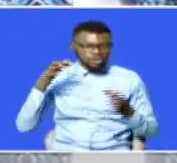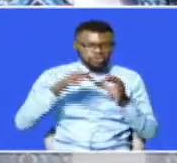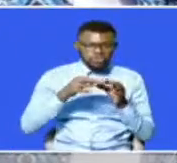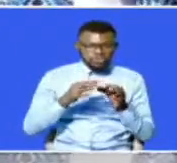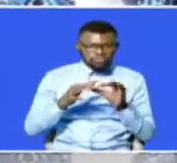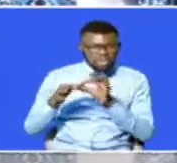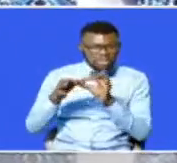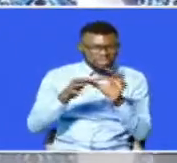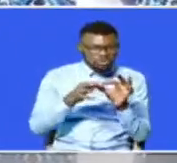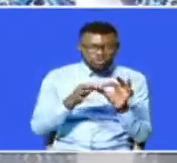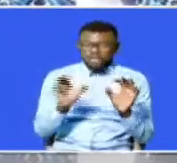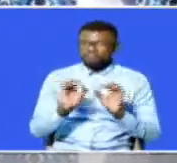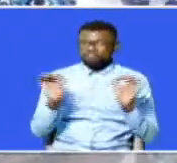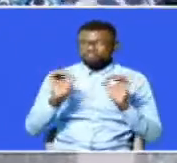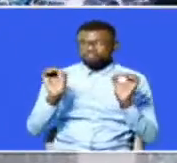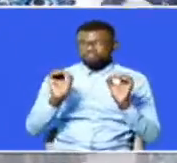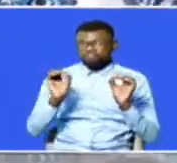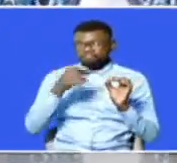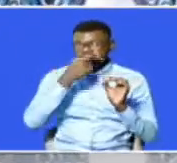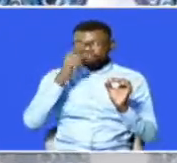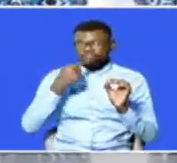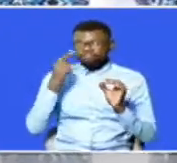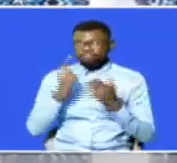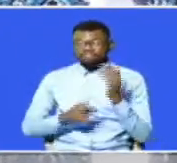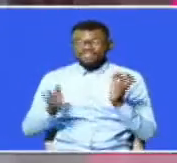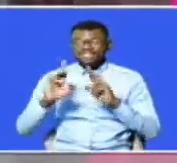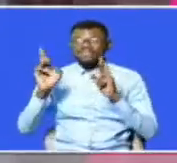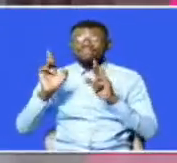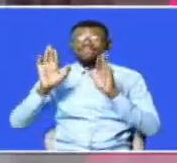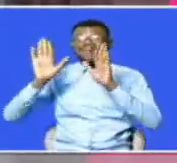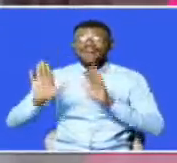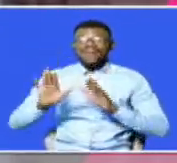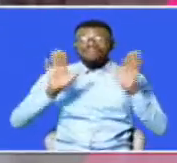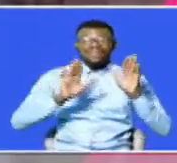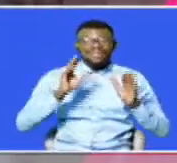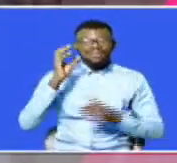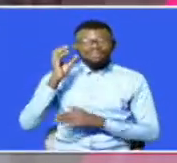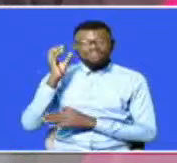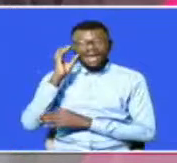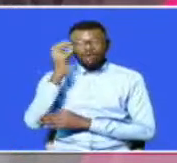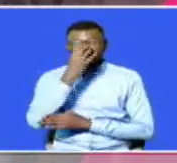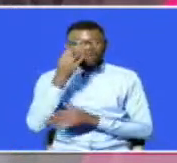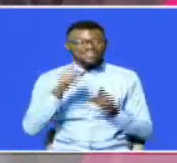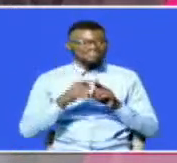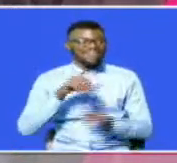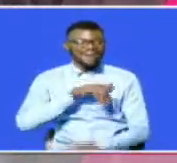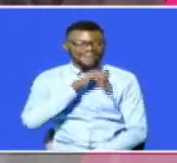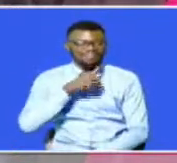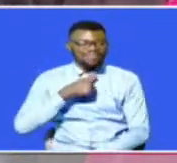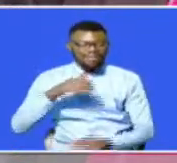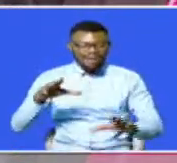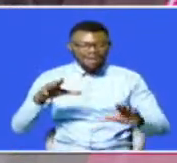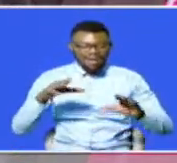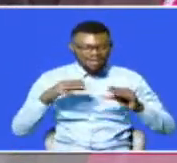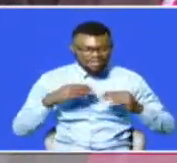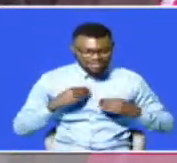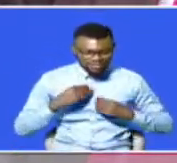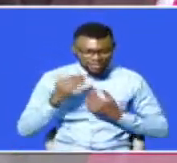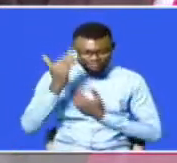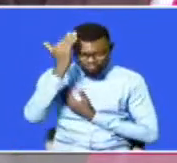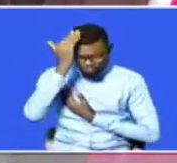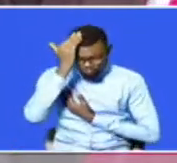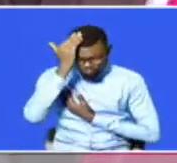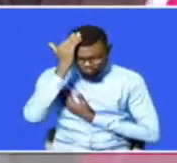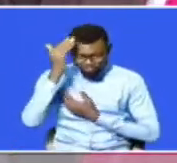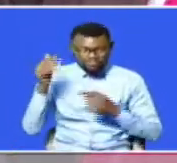and that he's ready to campaign for Raila Odinga and Martha Karua. I've decided to accept with humility and